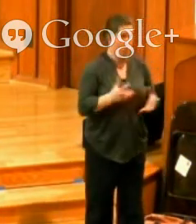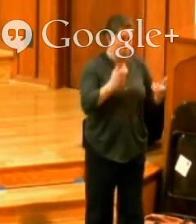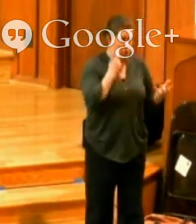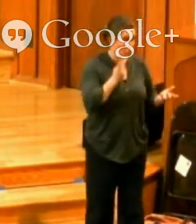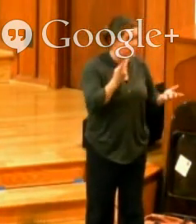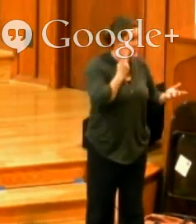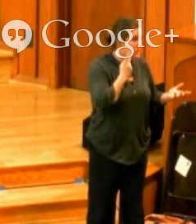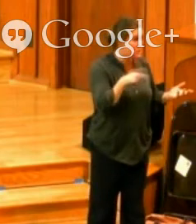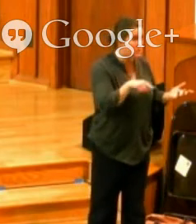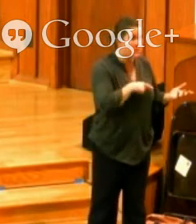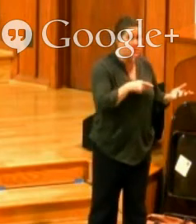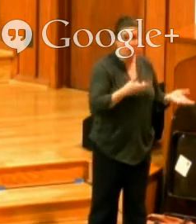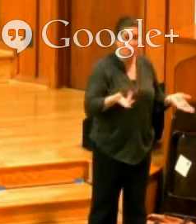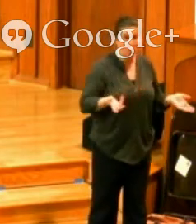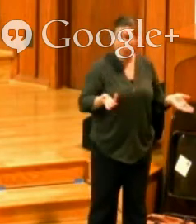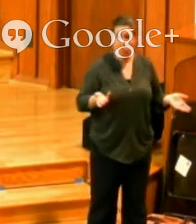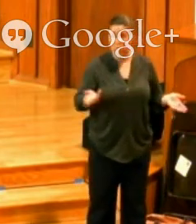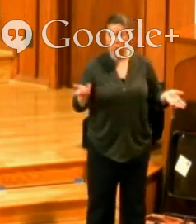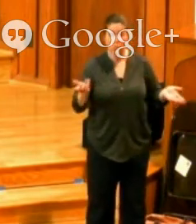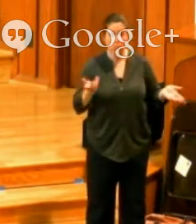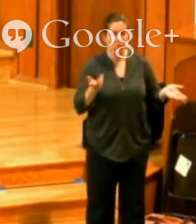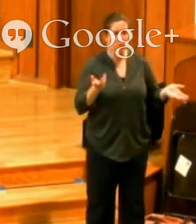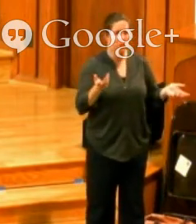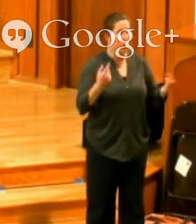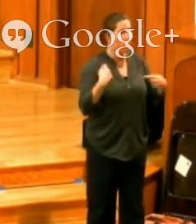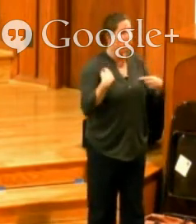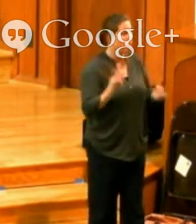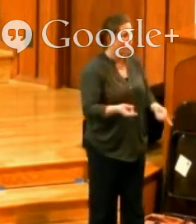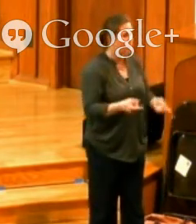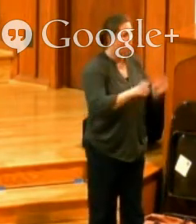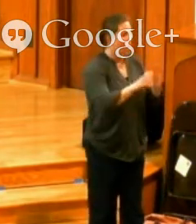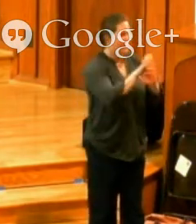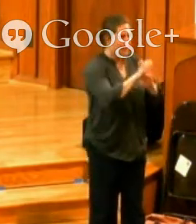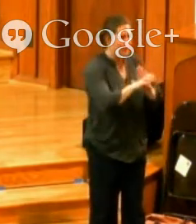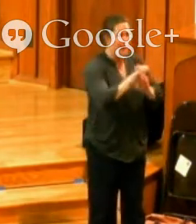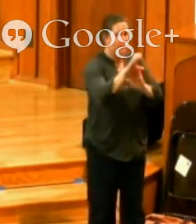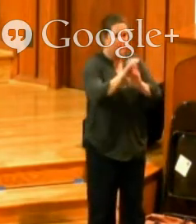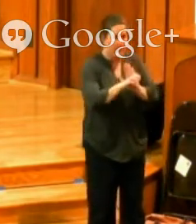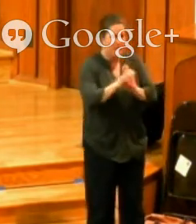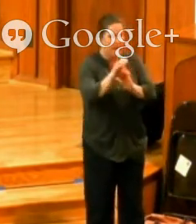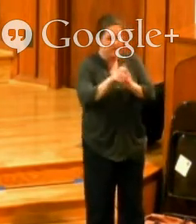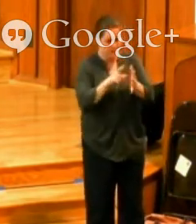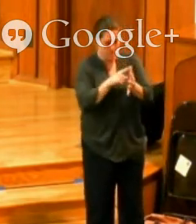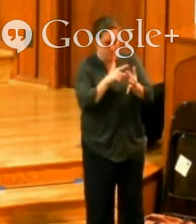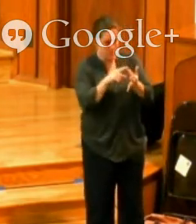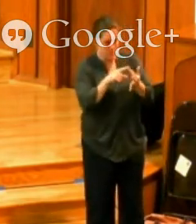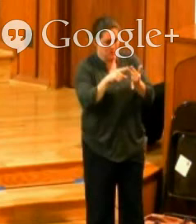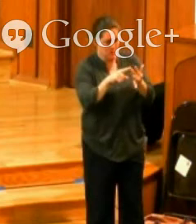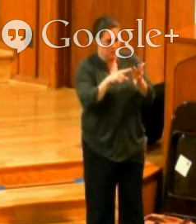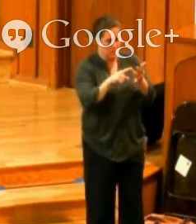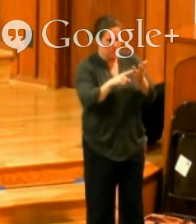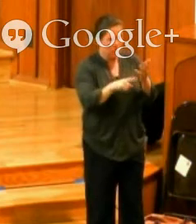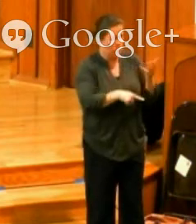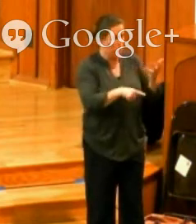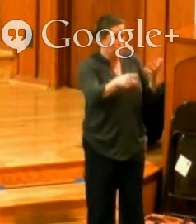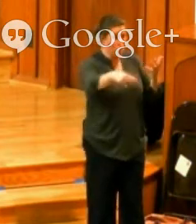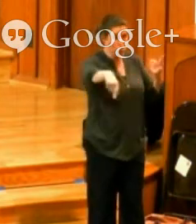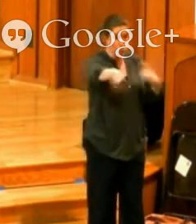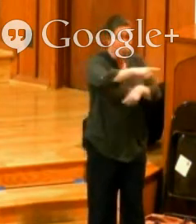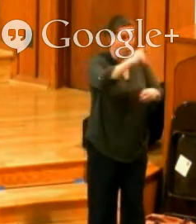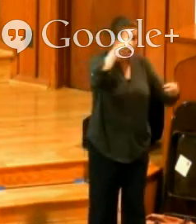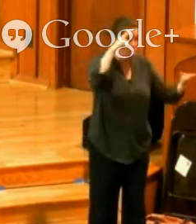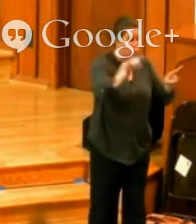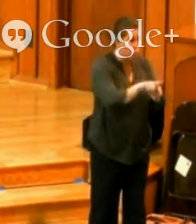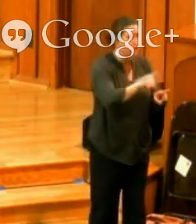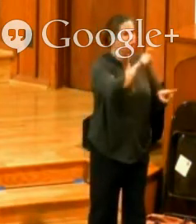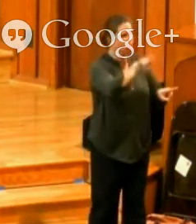No? So far, every commandment that we've analyzed tonight, every one that we've seen, we're all agreeing that we should